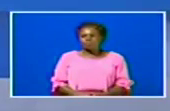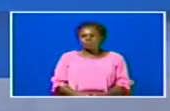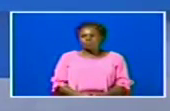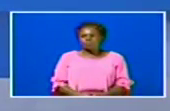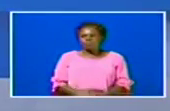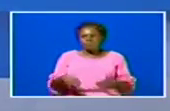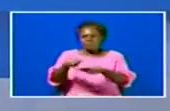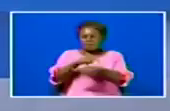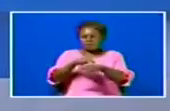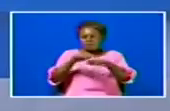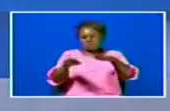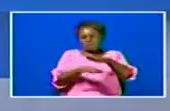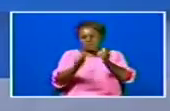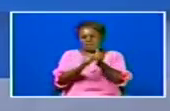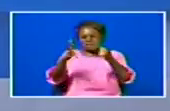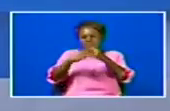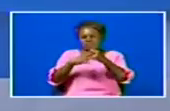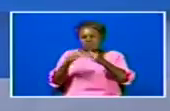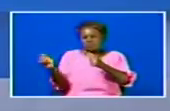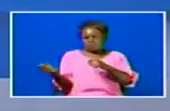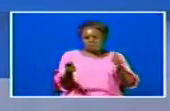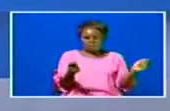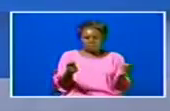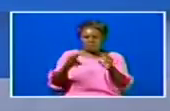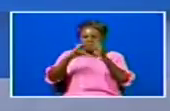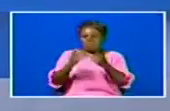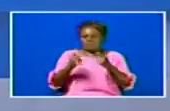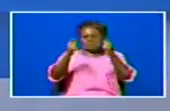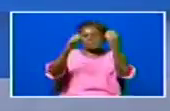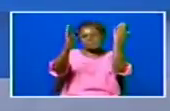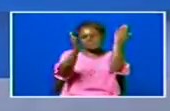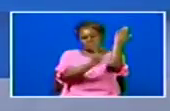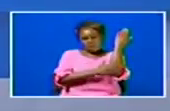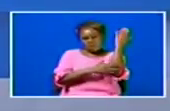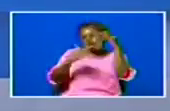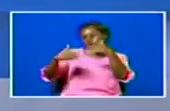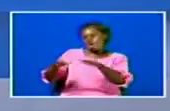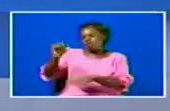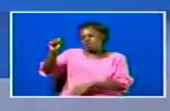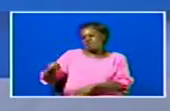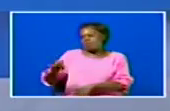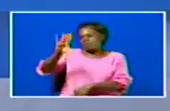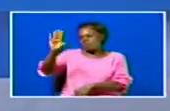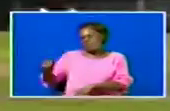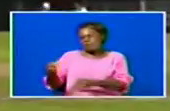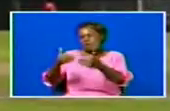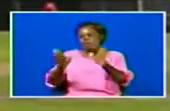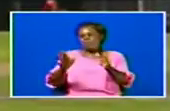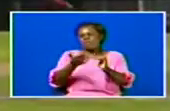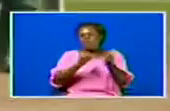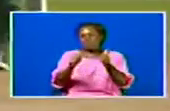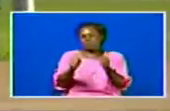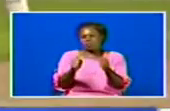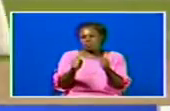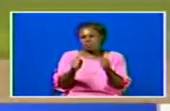And the national under-19 cricket team began her Cricket World Cup on a bad footing, losing to South Africa in her opening match in